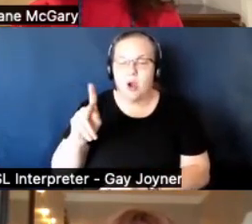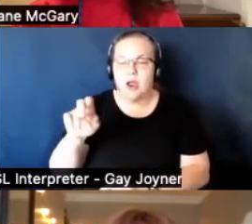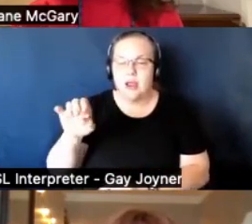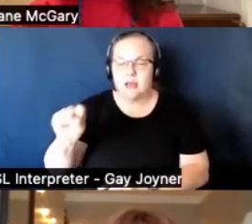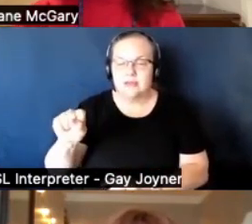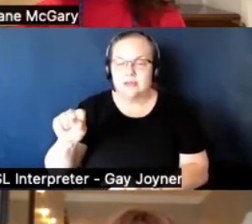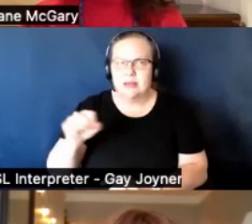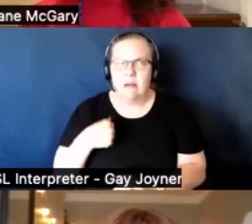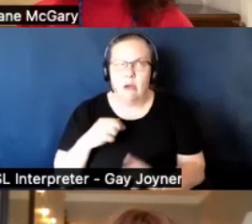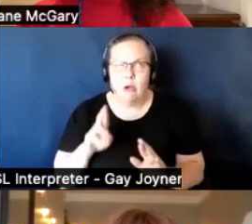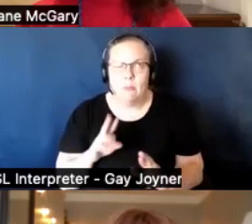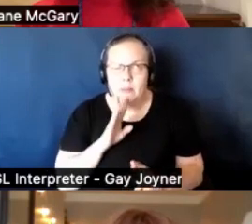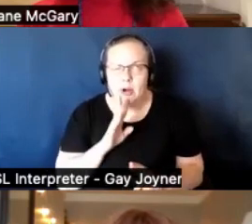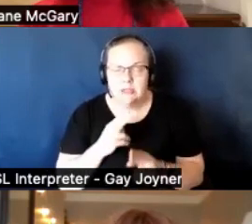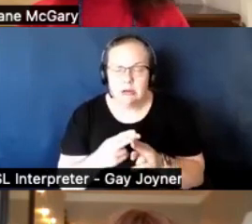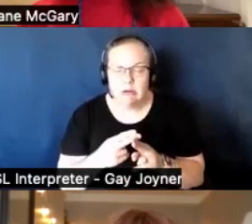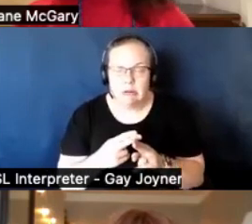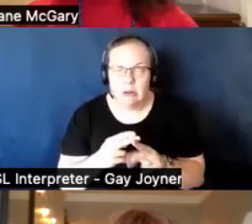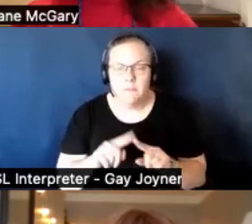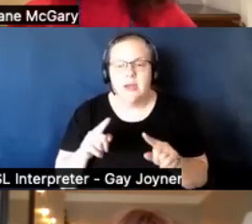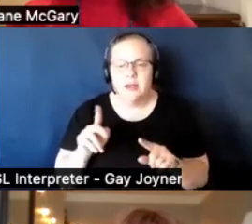Hope I pronounced those names more or less correctly, boy.